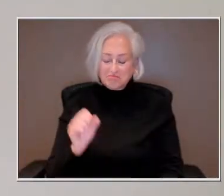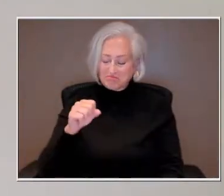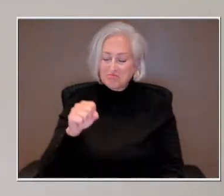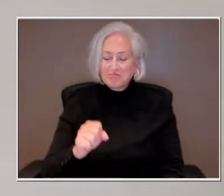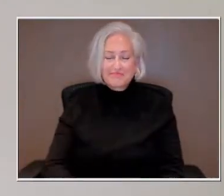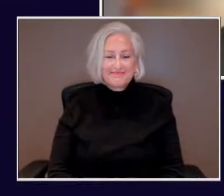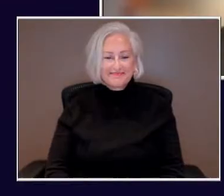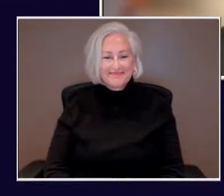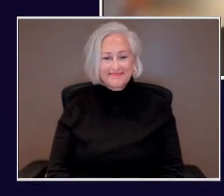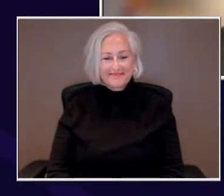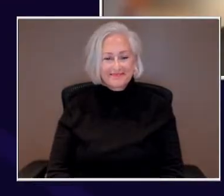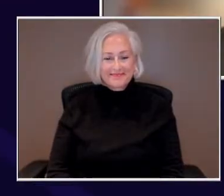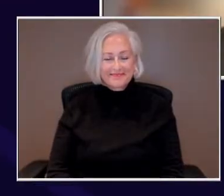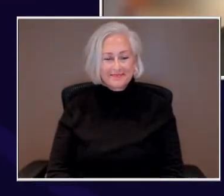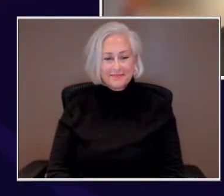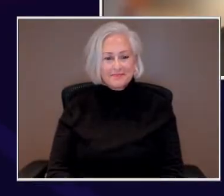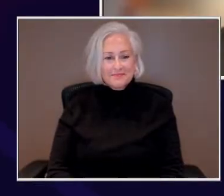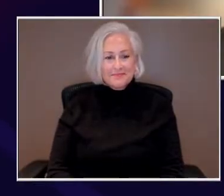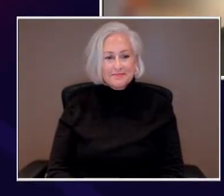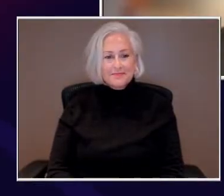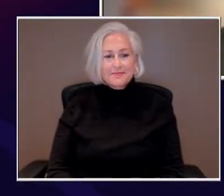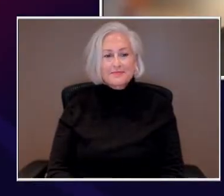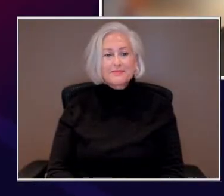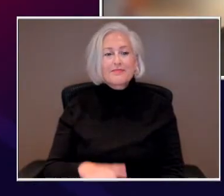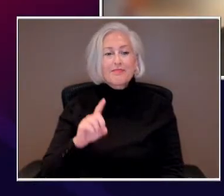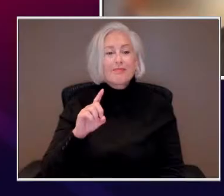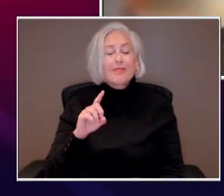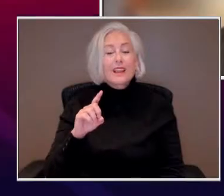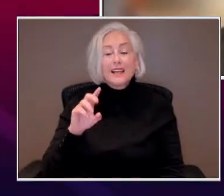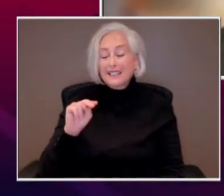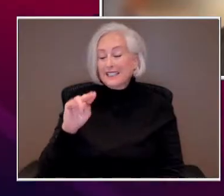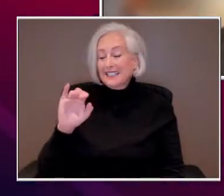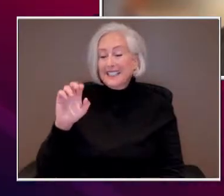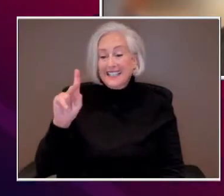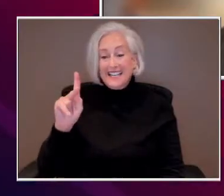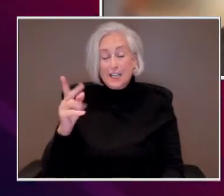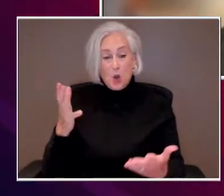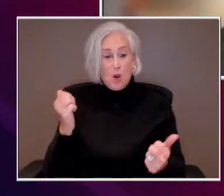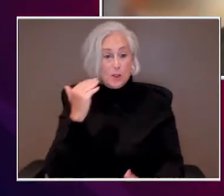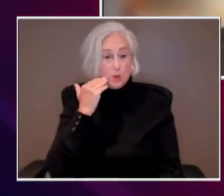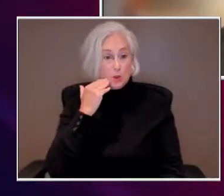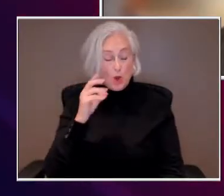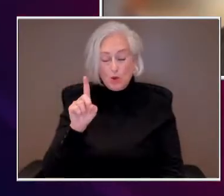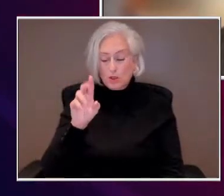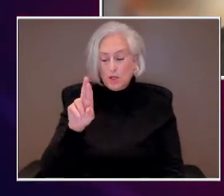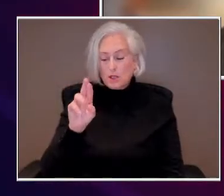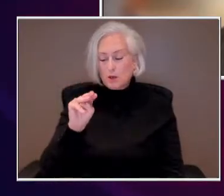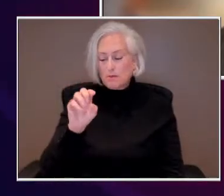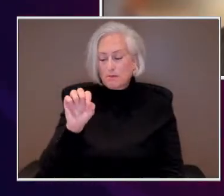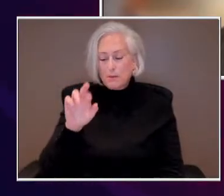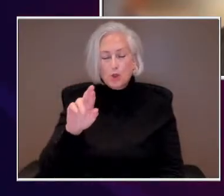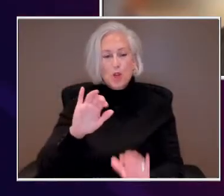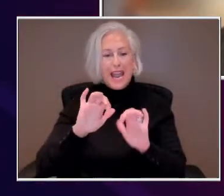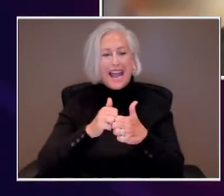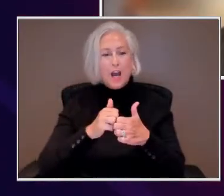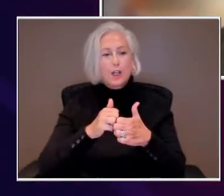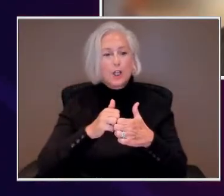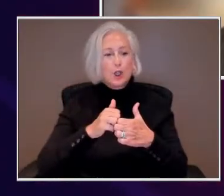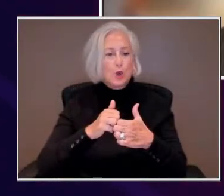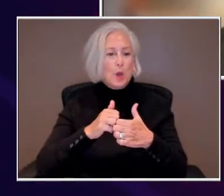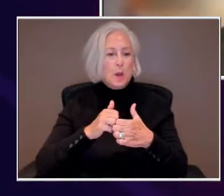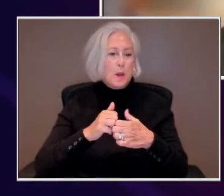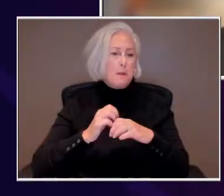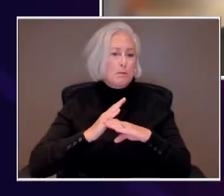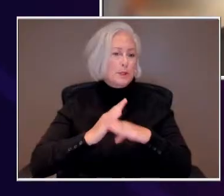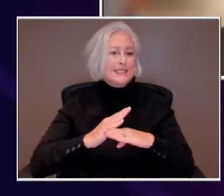yes. And then we have a question from Nick. Nick wants to know, Dr. Mosier, how do you protect the personal information with so much